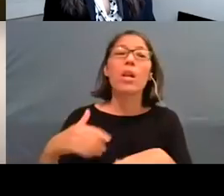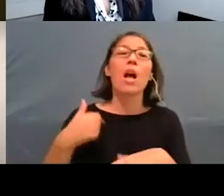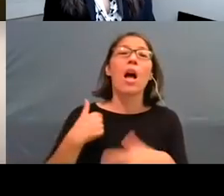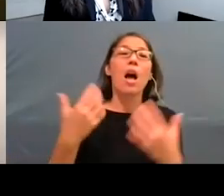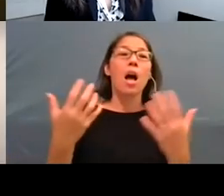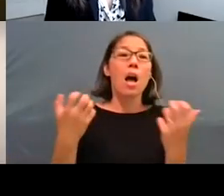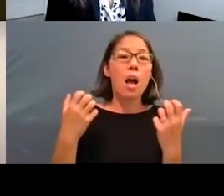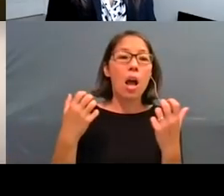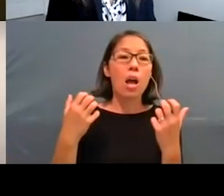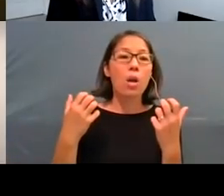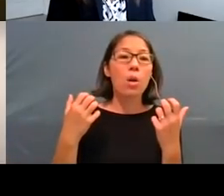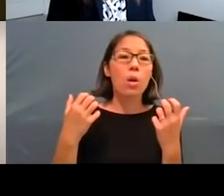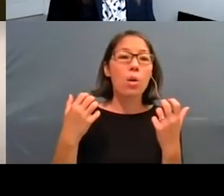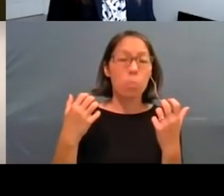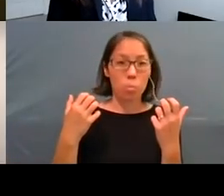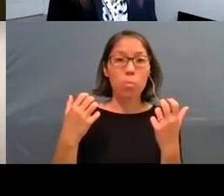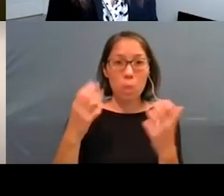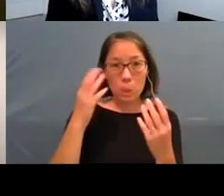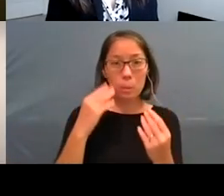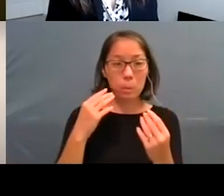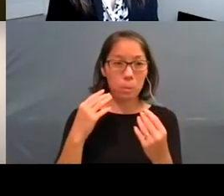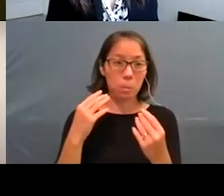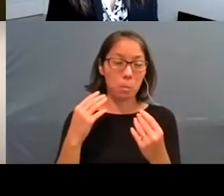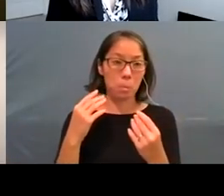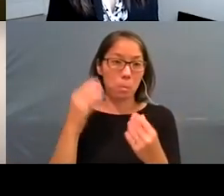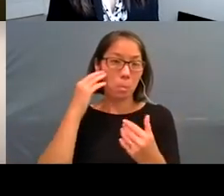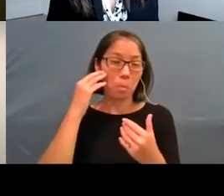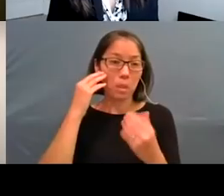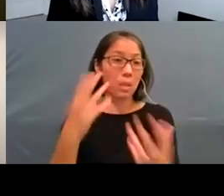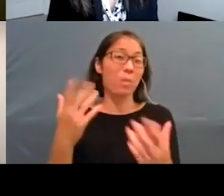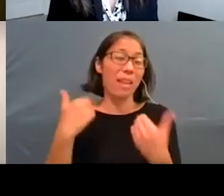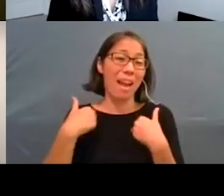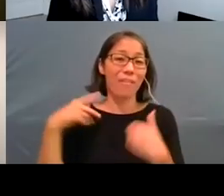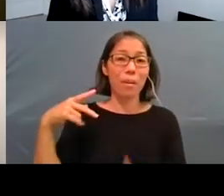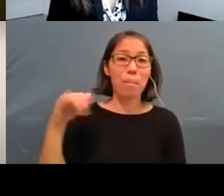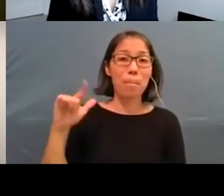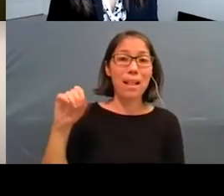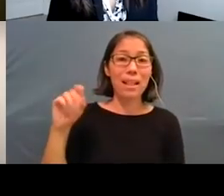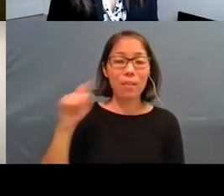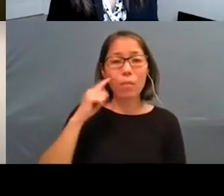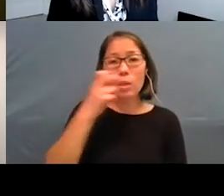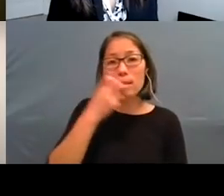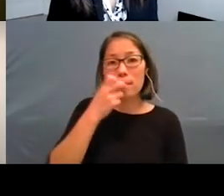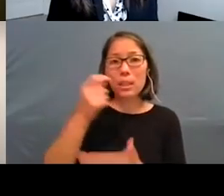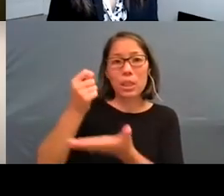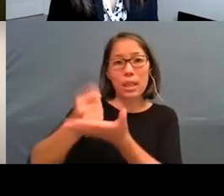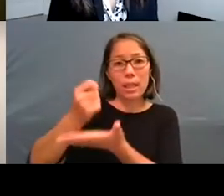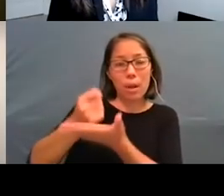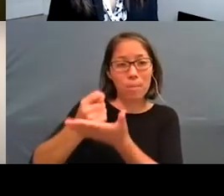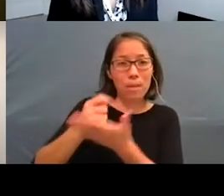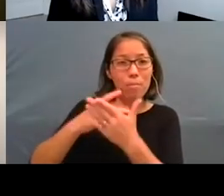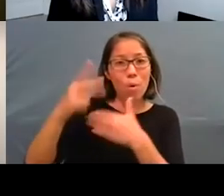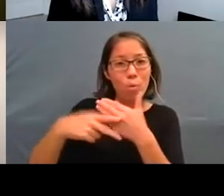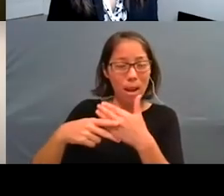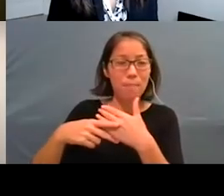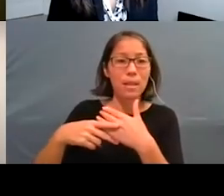tout the fact that we are doing a pilot of a speech teletherapy program this summer. It's the Amplio